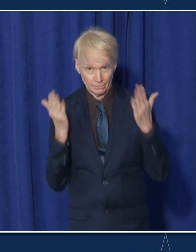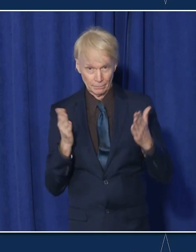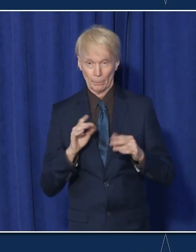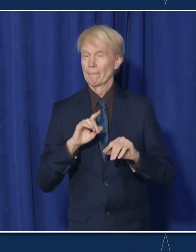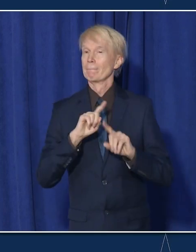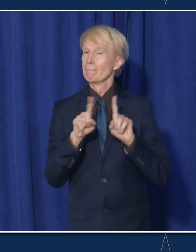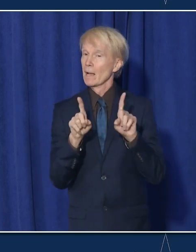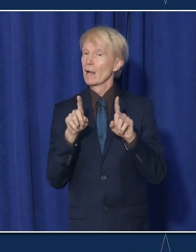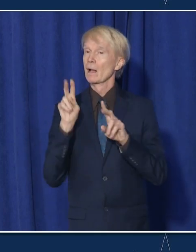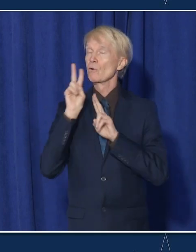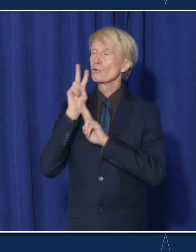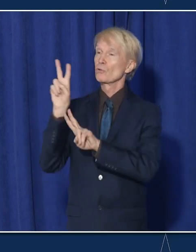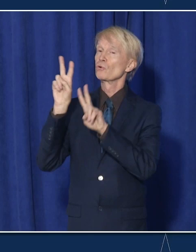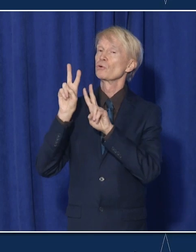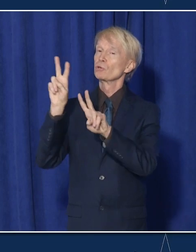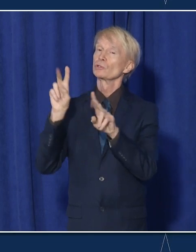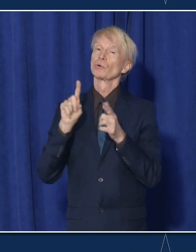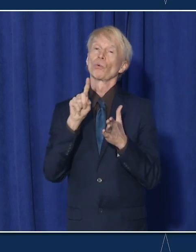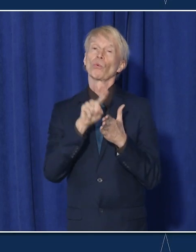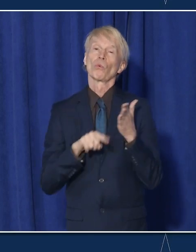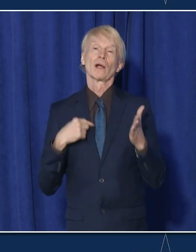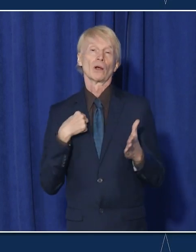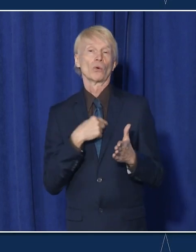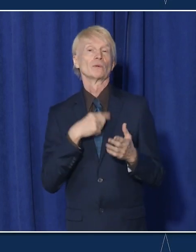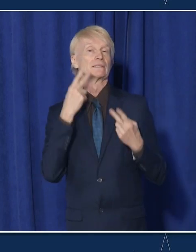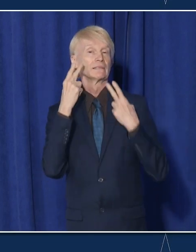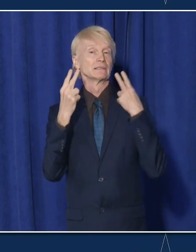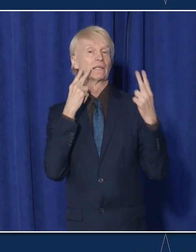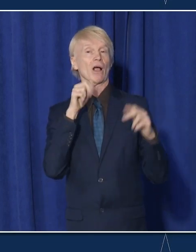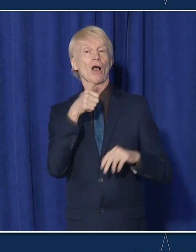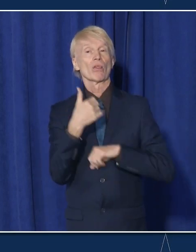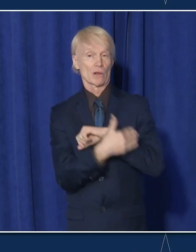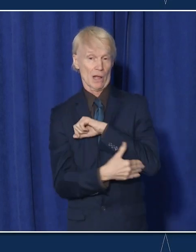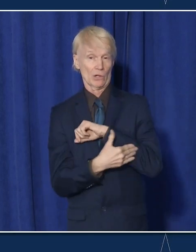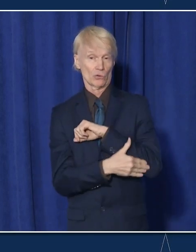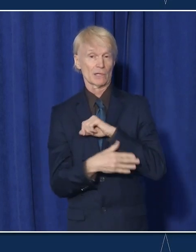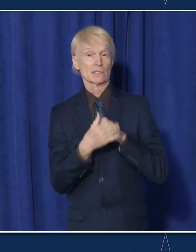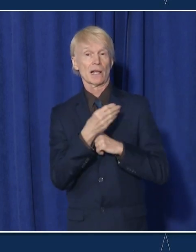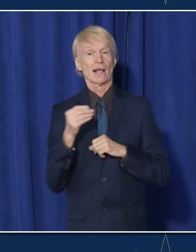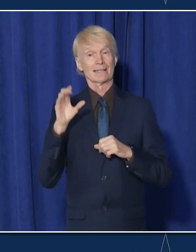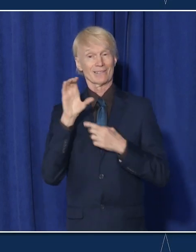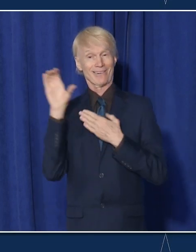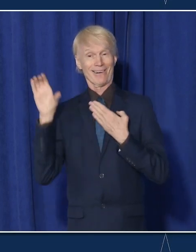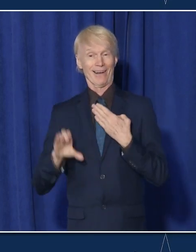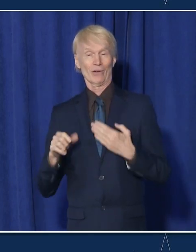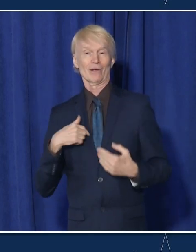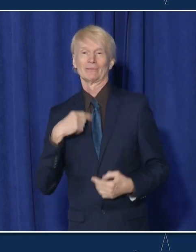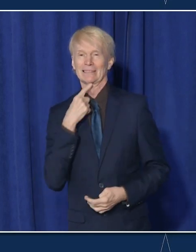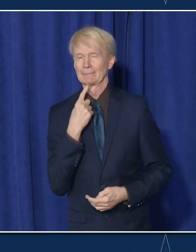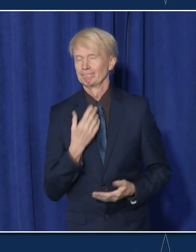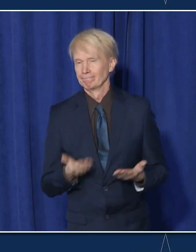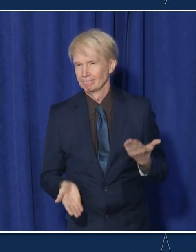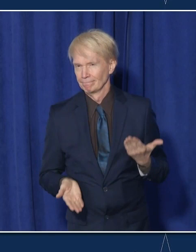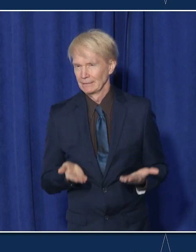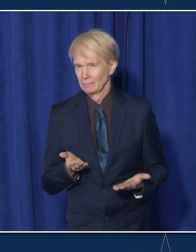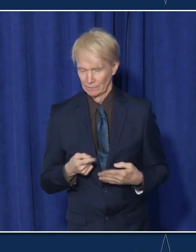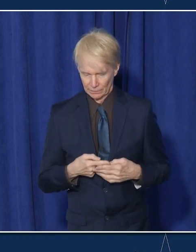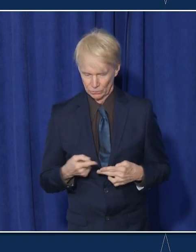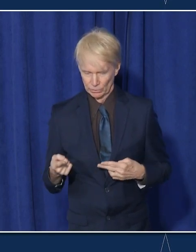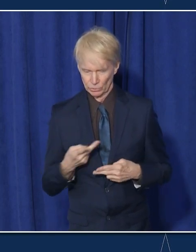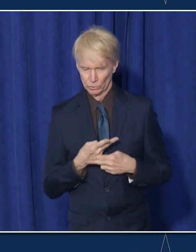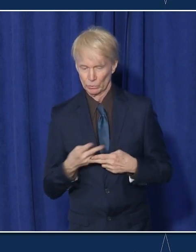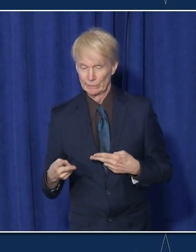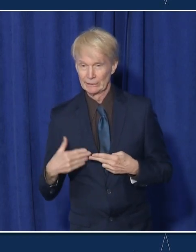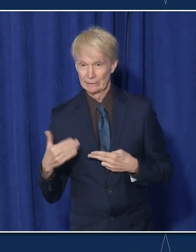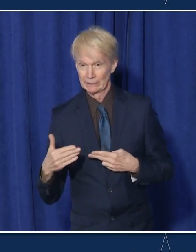what we've seen in some other countries and even some other parts of the city, if I had to guess, I would say probably for at least the next couple of